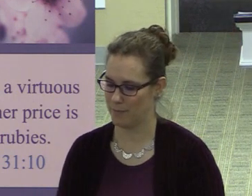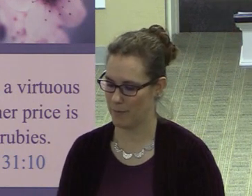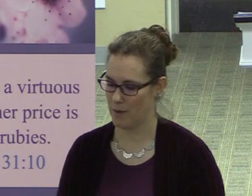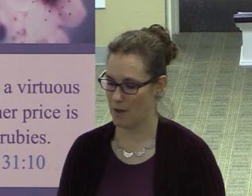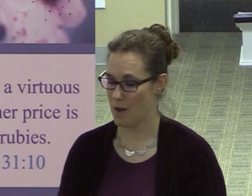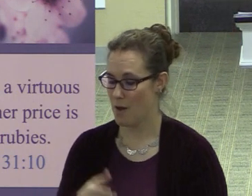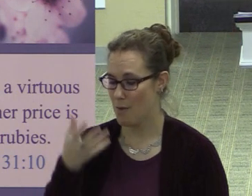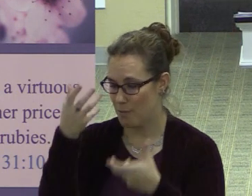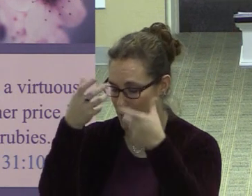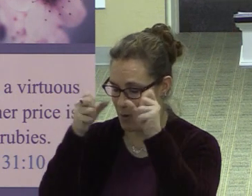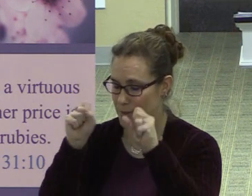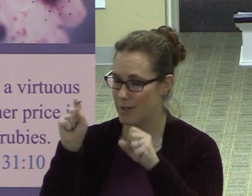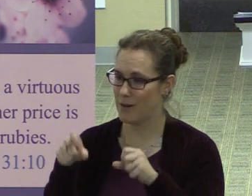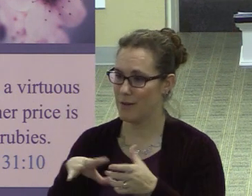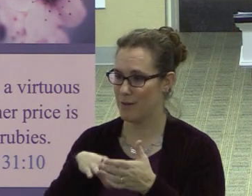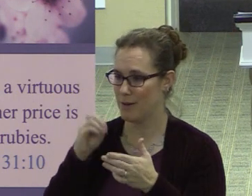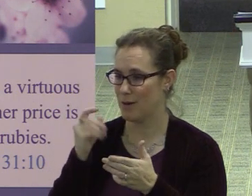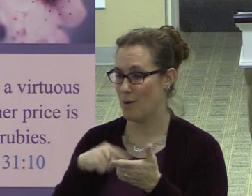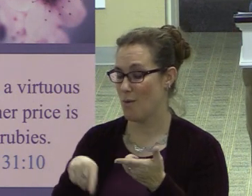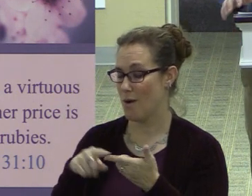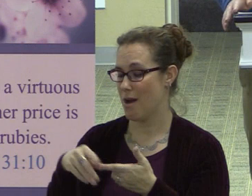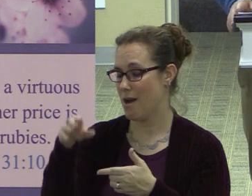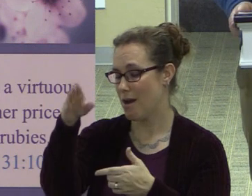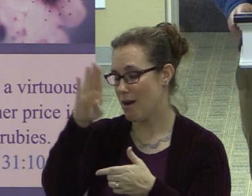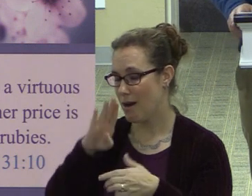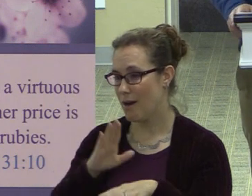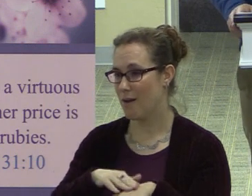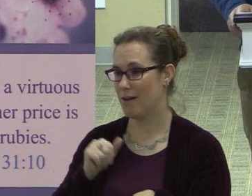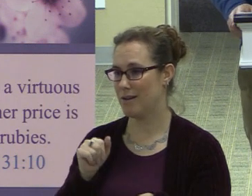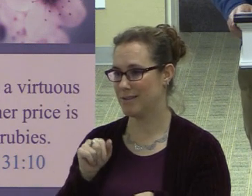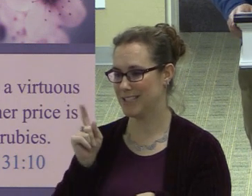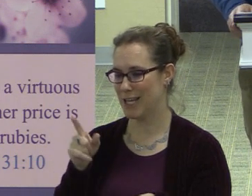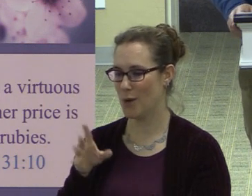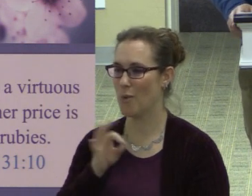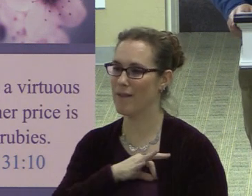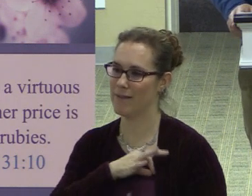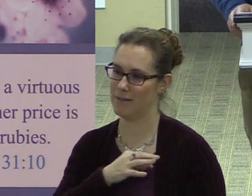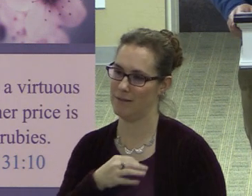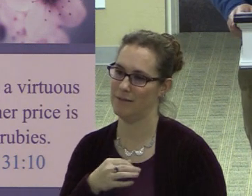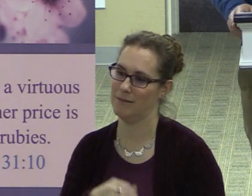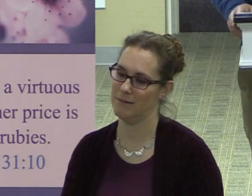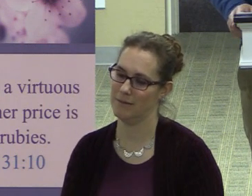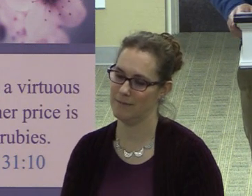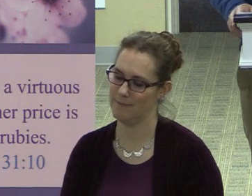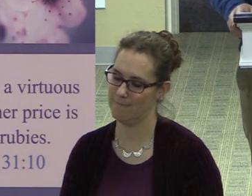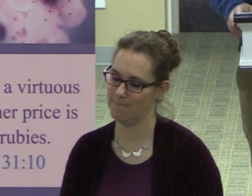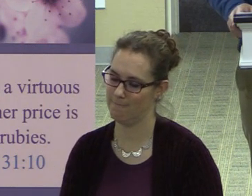Moses had to learn that when God does call, when it's God, he qualifies.